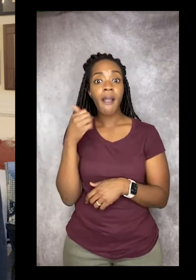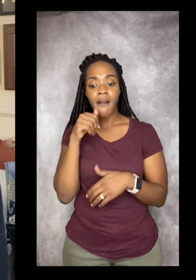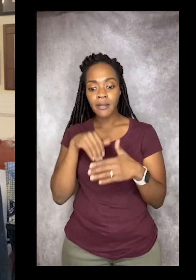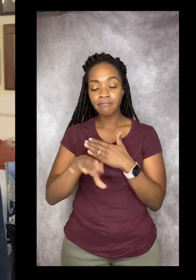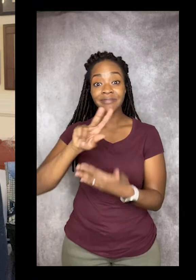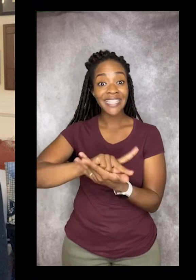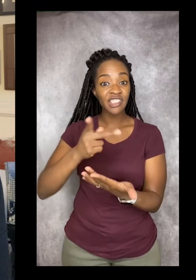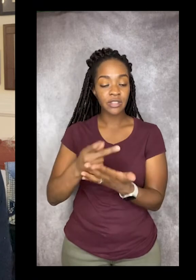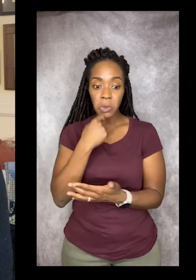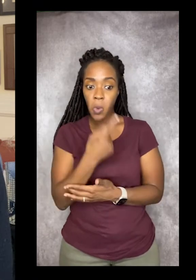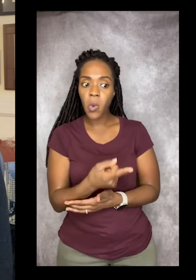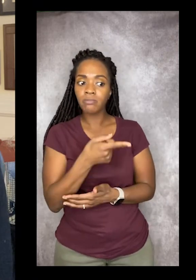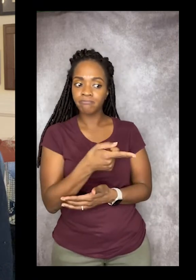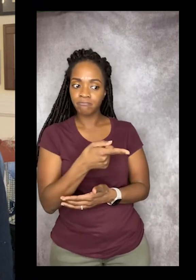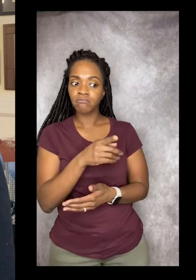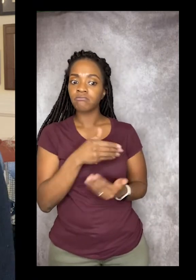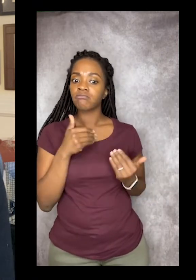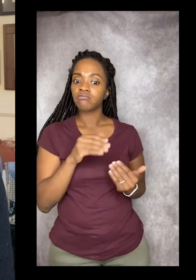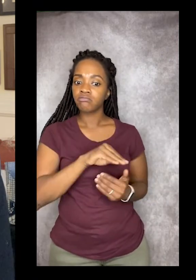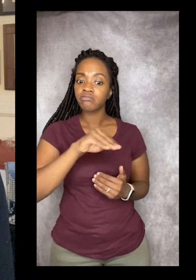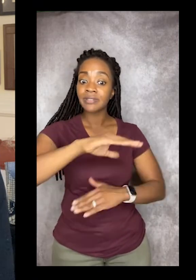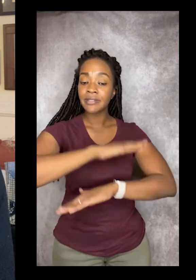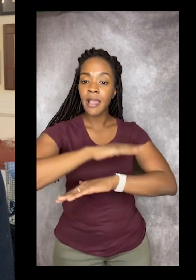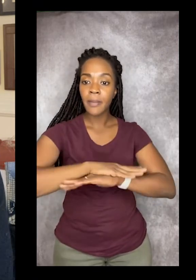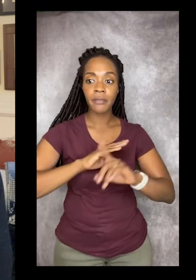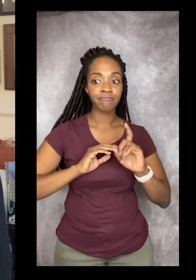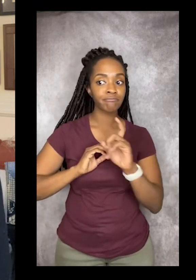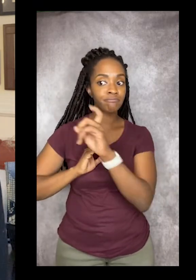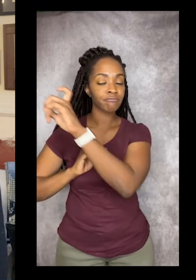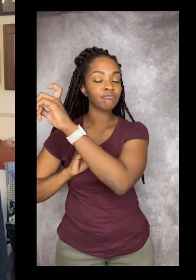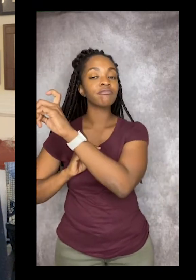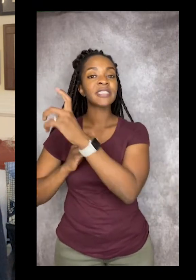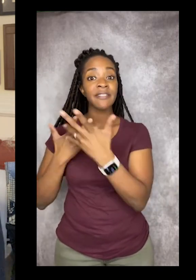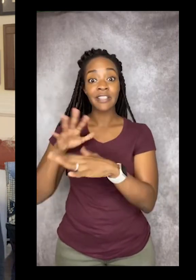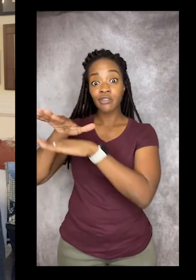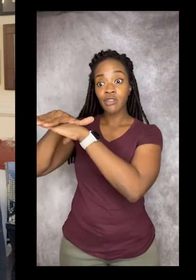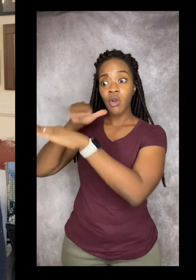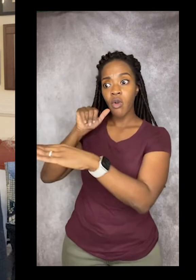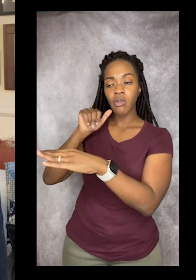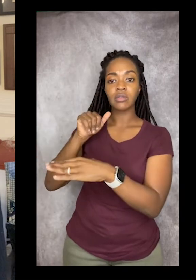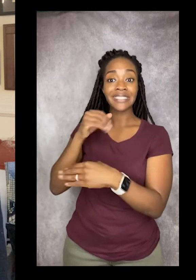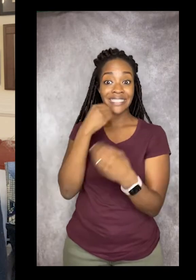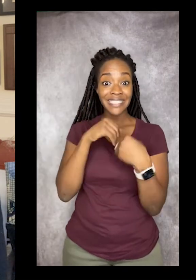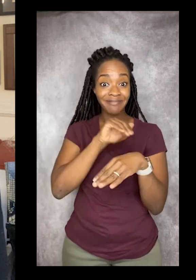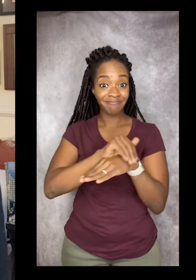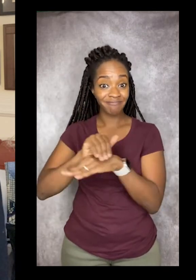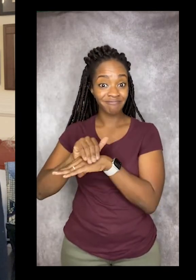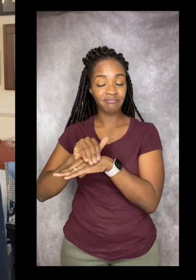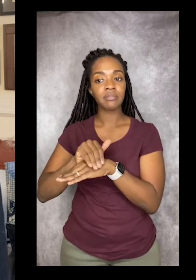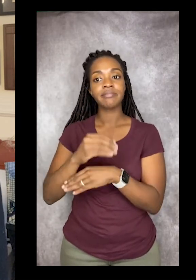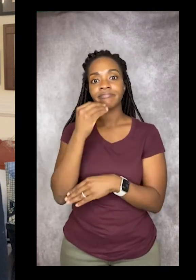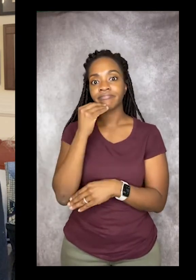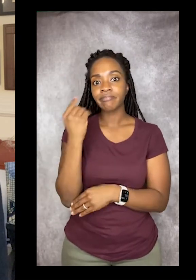the boy to put the cigarettes on the table and hurry upstairs. He was called down to dinner and ate alone.